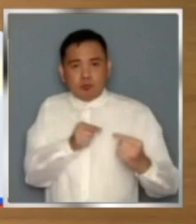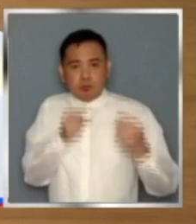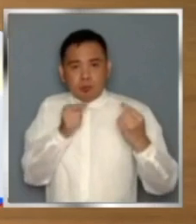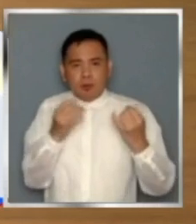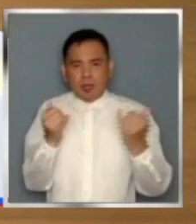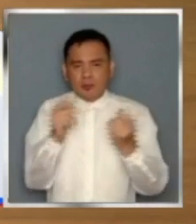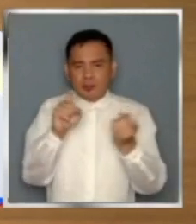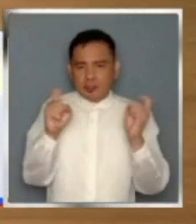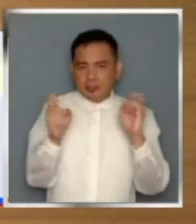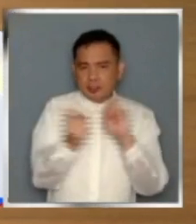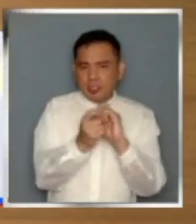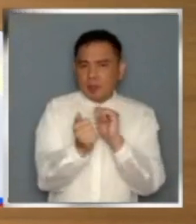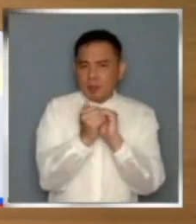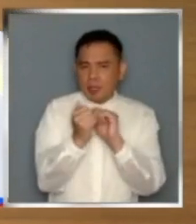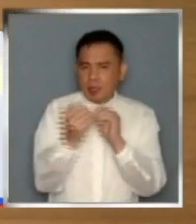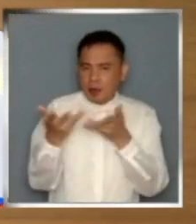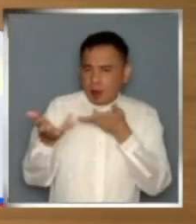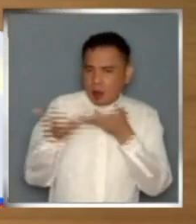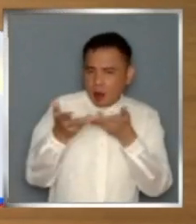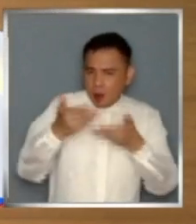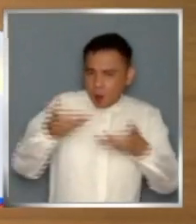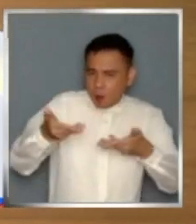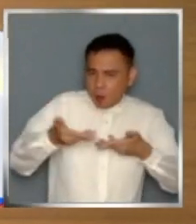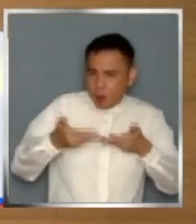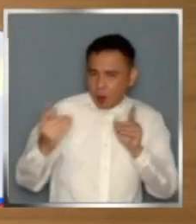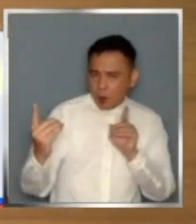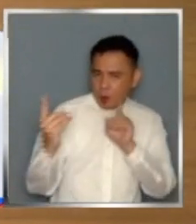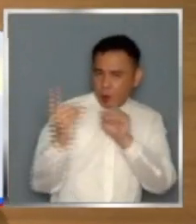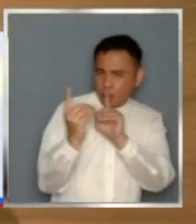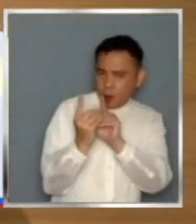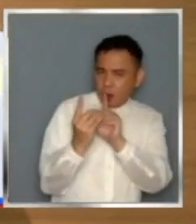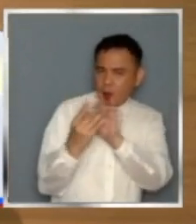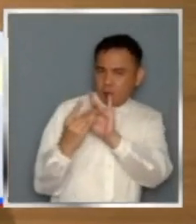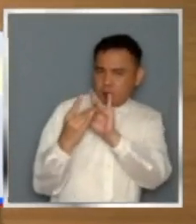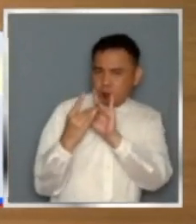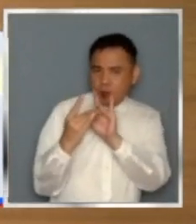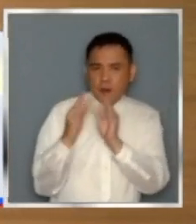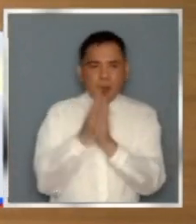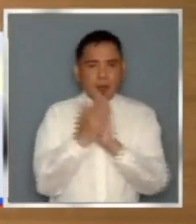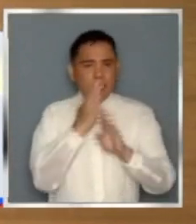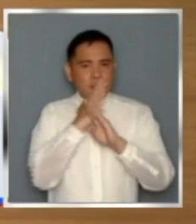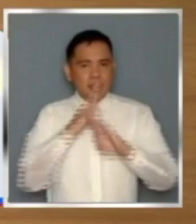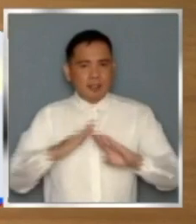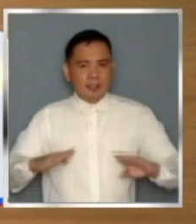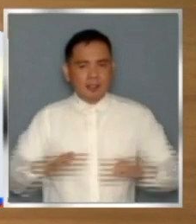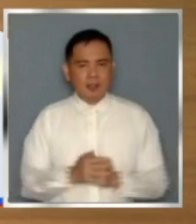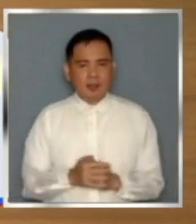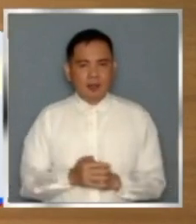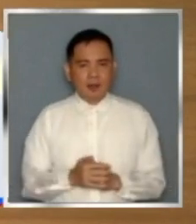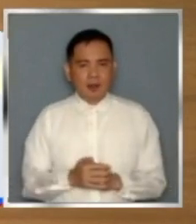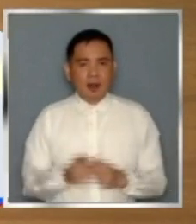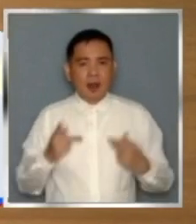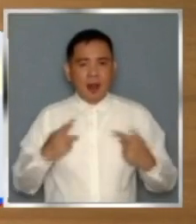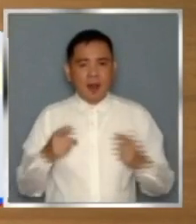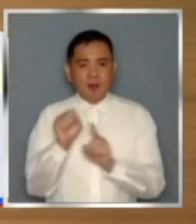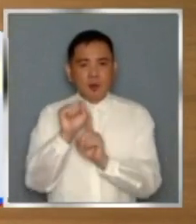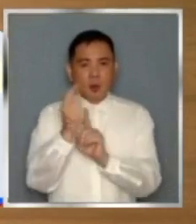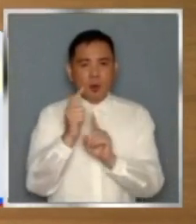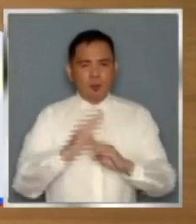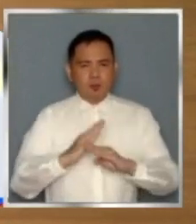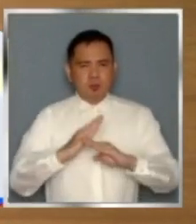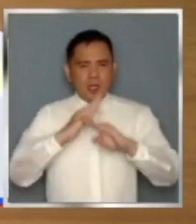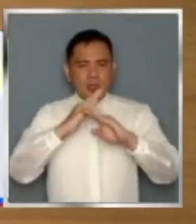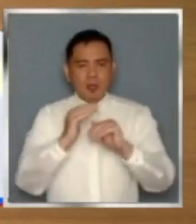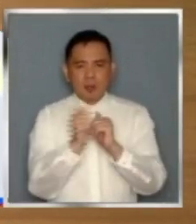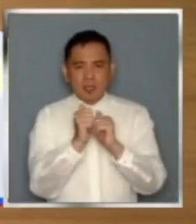together towards peace and development. We have incorporated capacity building and social protection into our reintegration